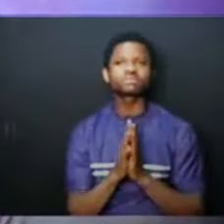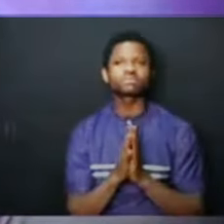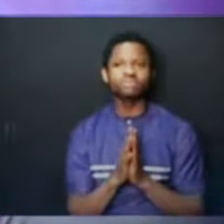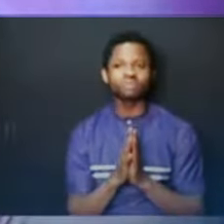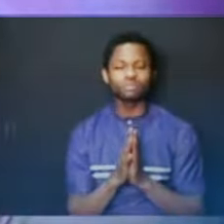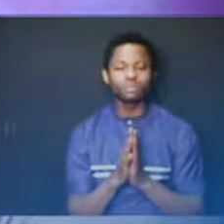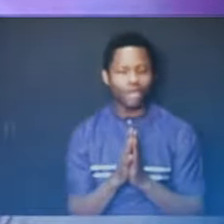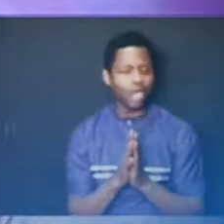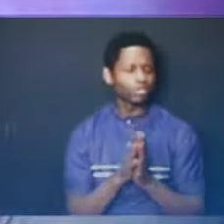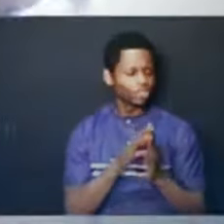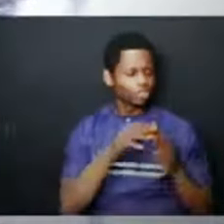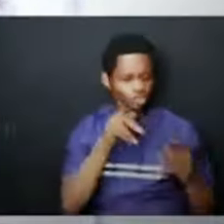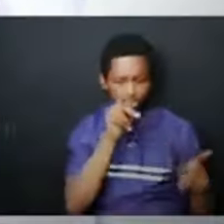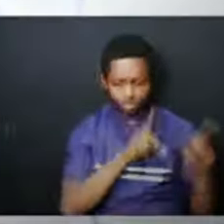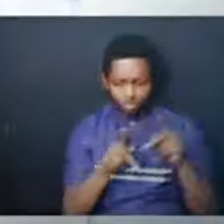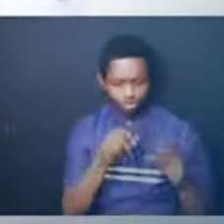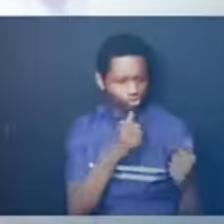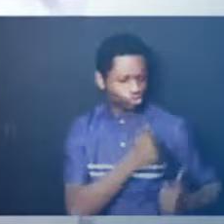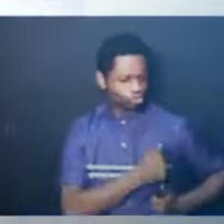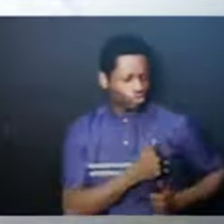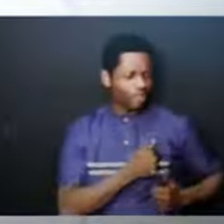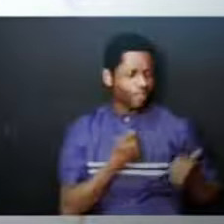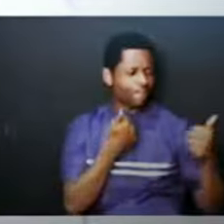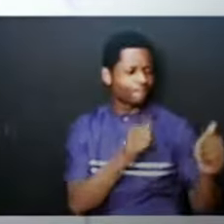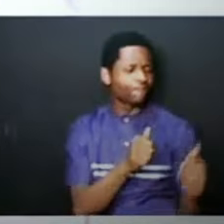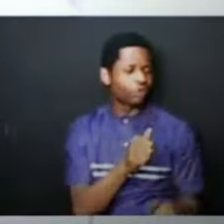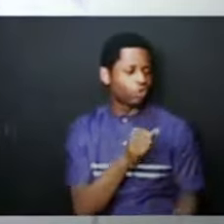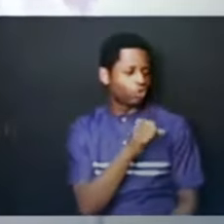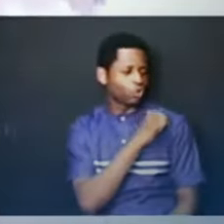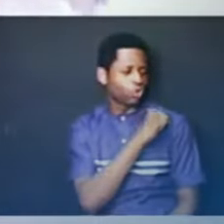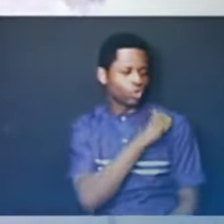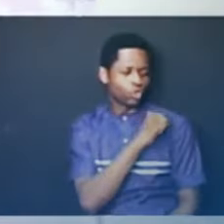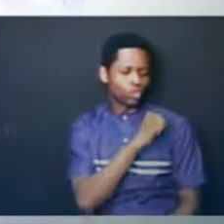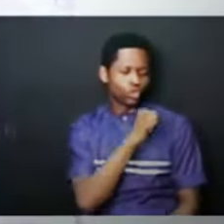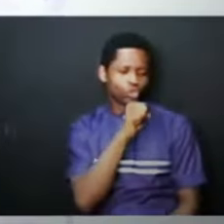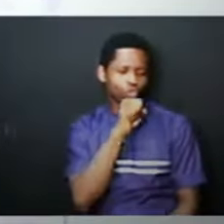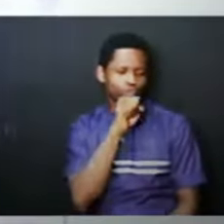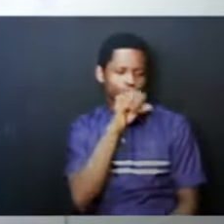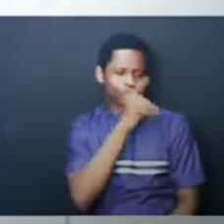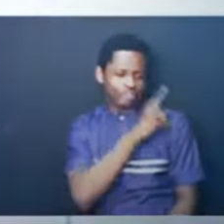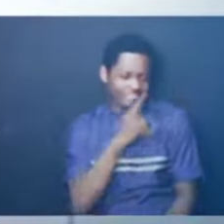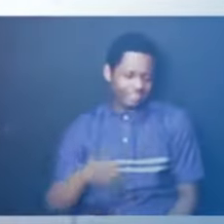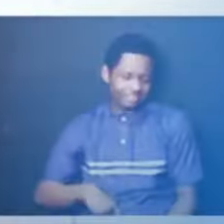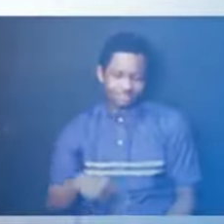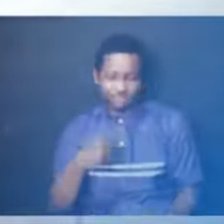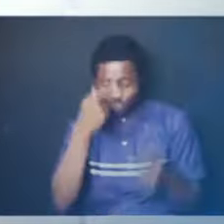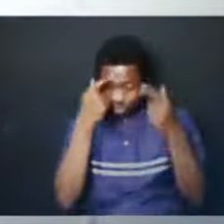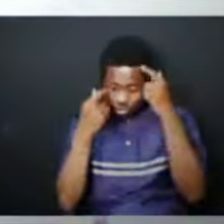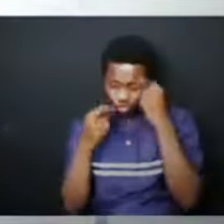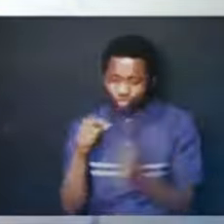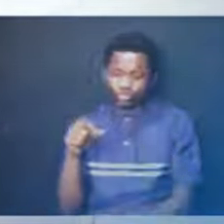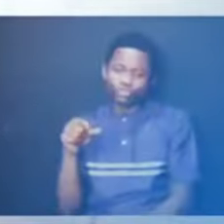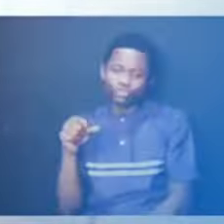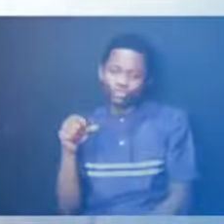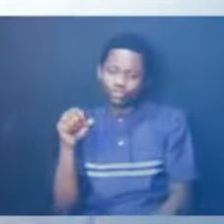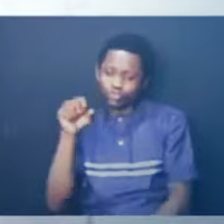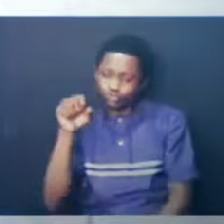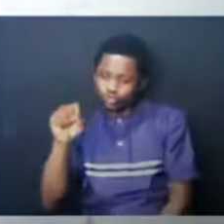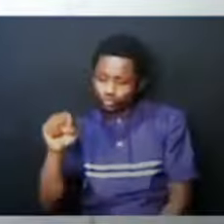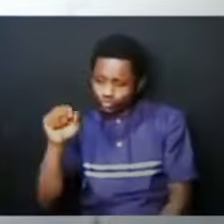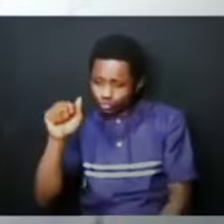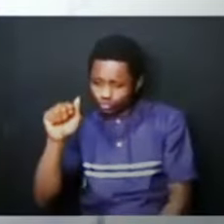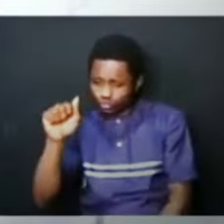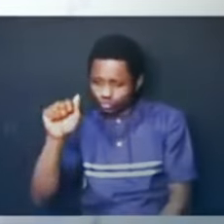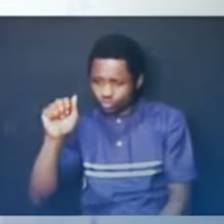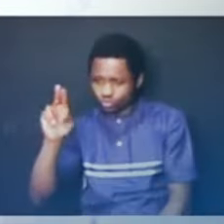suffering because of Saul. And they know that by killing Saul, the battle will be over.